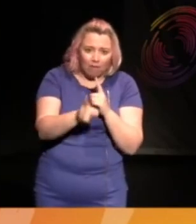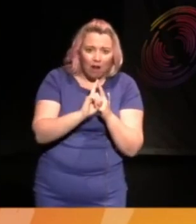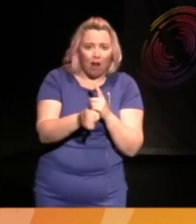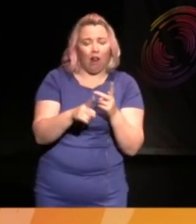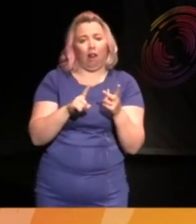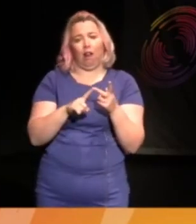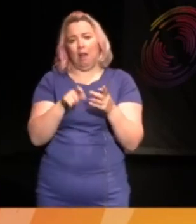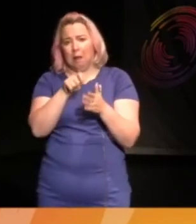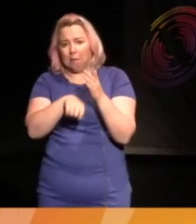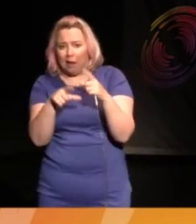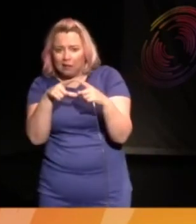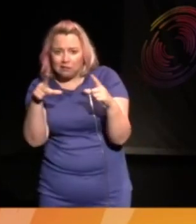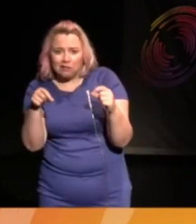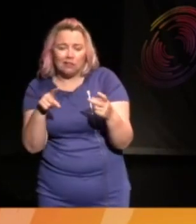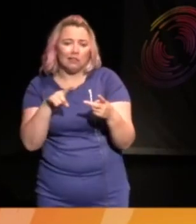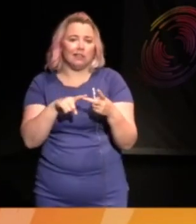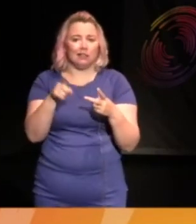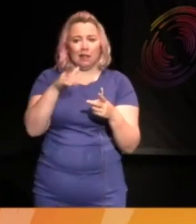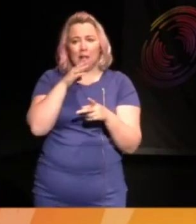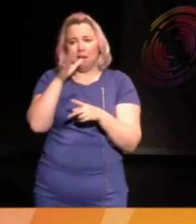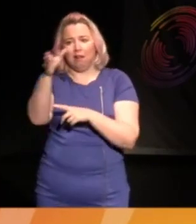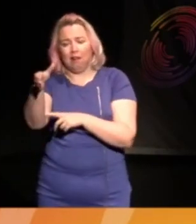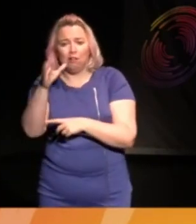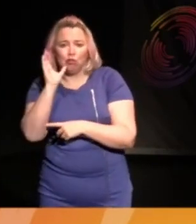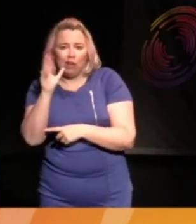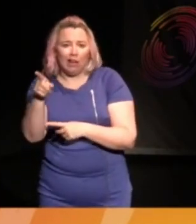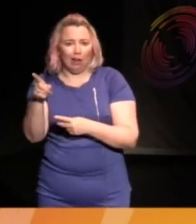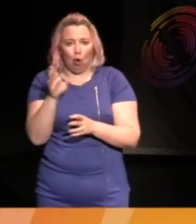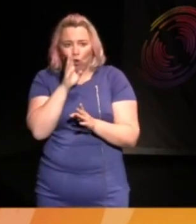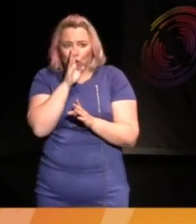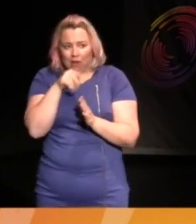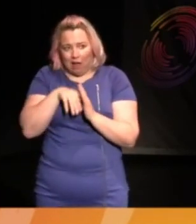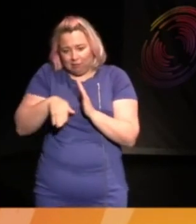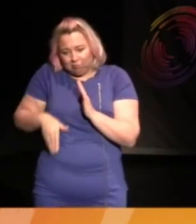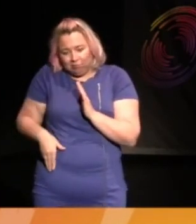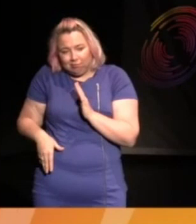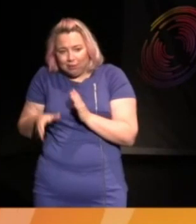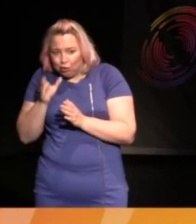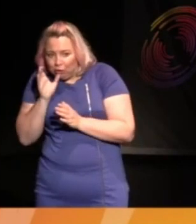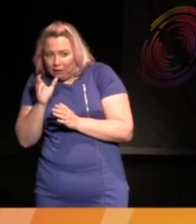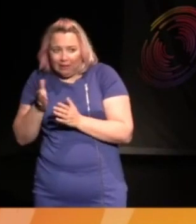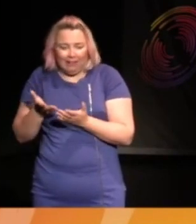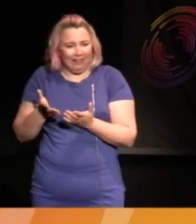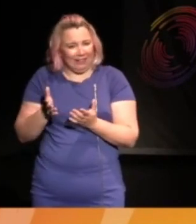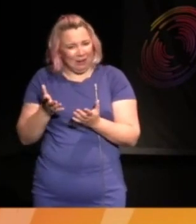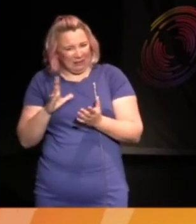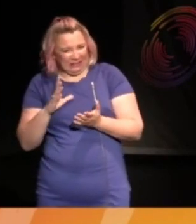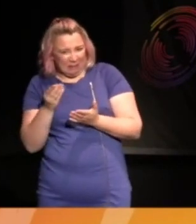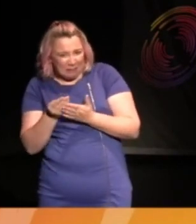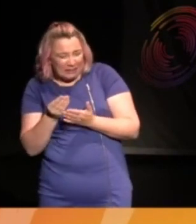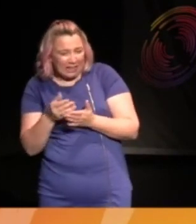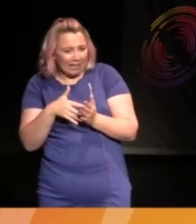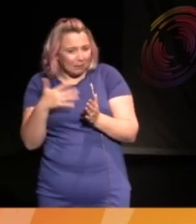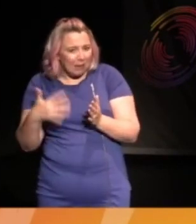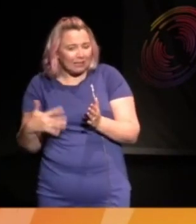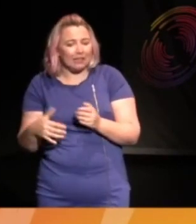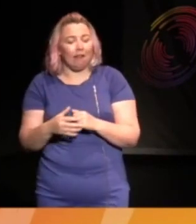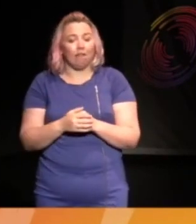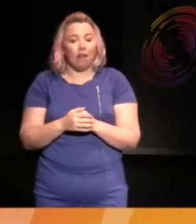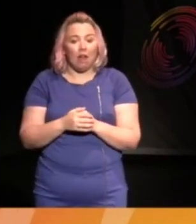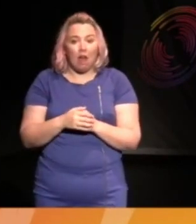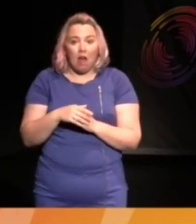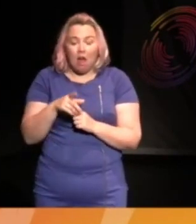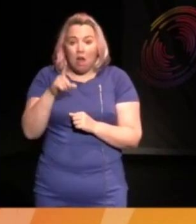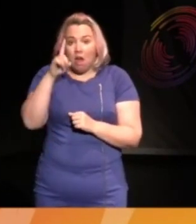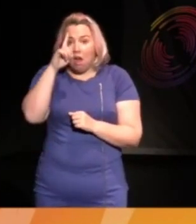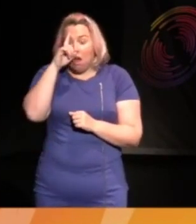you've got, you need a drink, or you're going to sneak something in your bag or whatever, And that door kind of opened, and I was